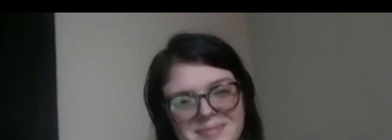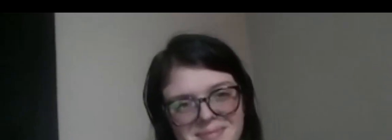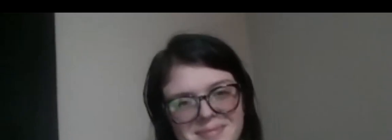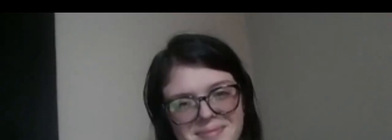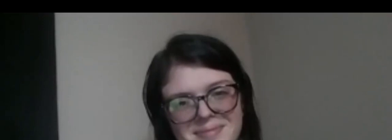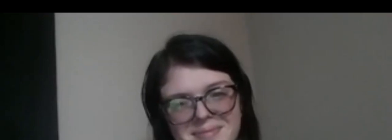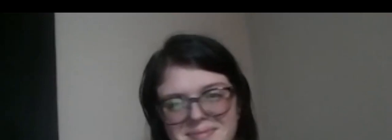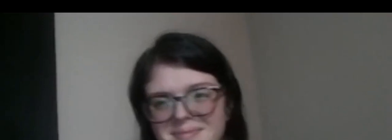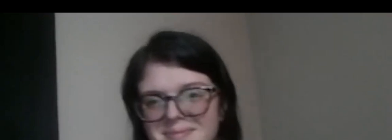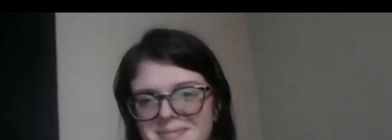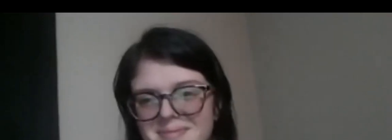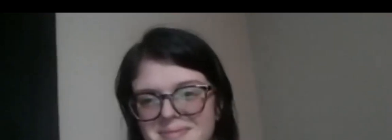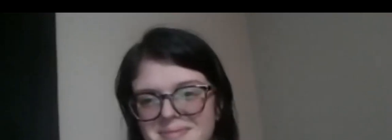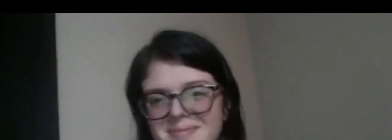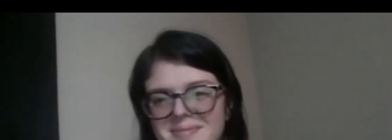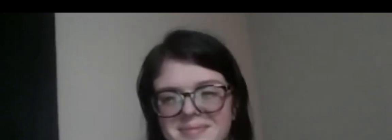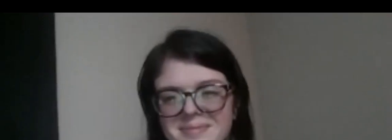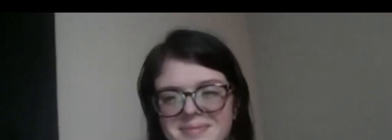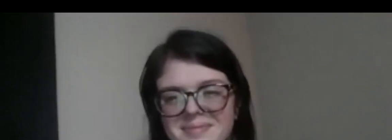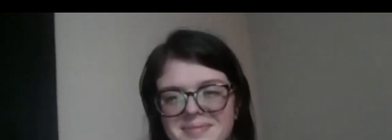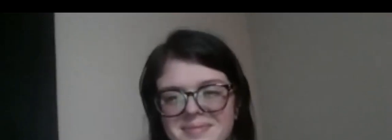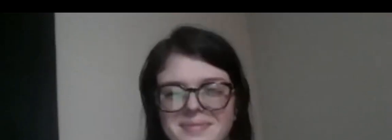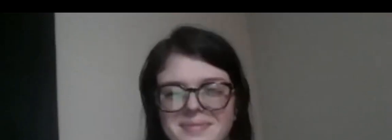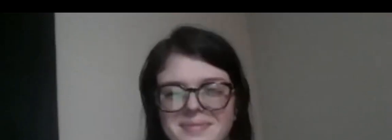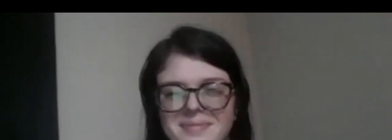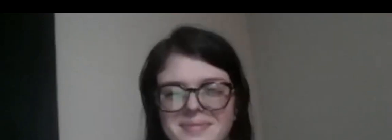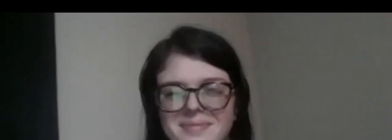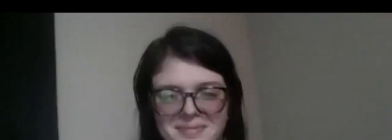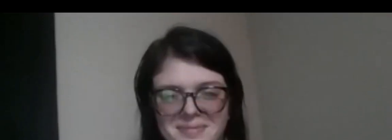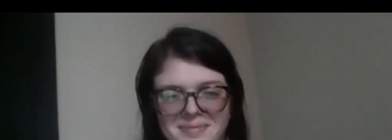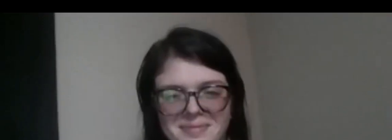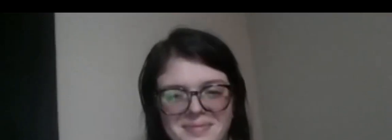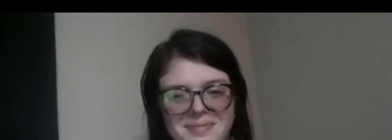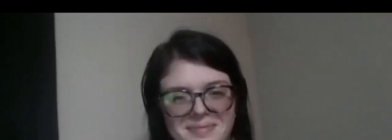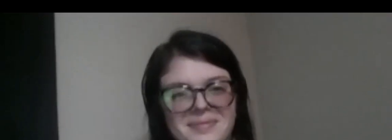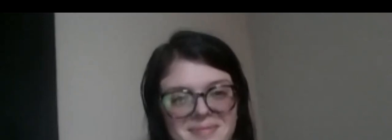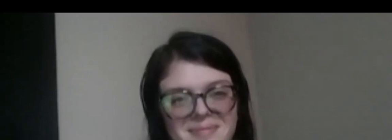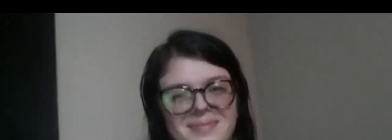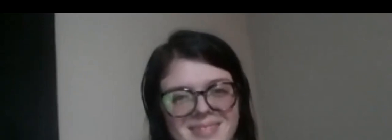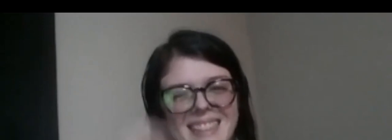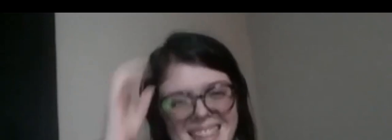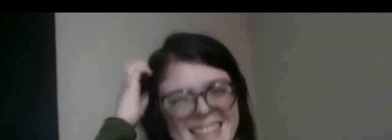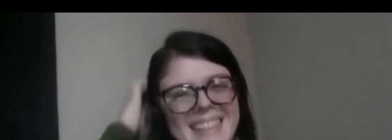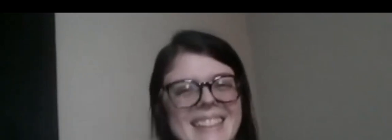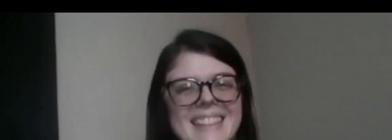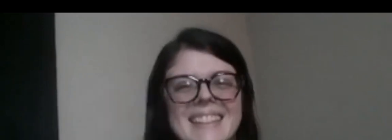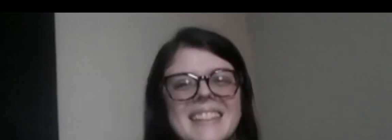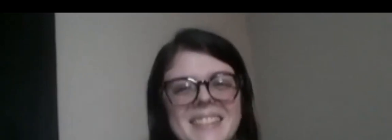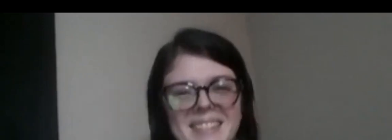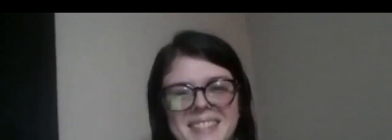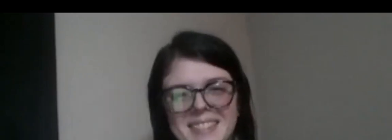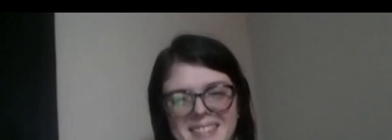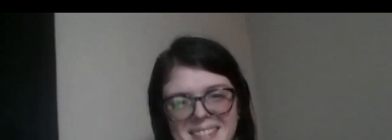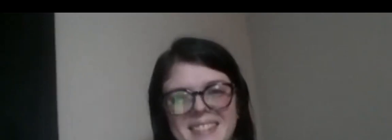just said they're from San Diego. I was in San Diego for 2 years when I was in med school before I dropped out, which is a good intro